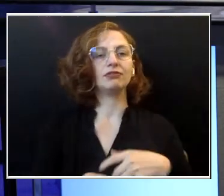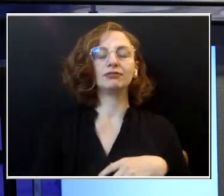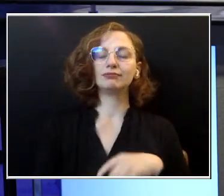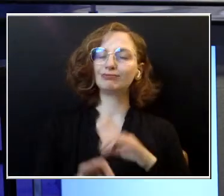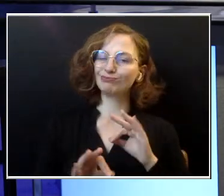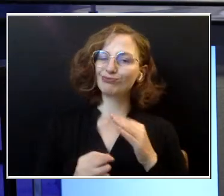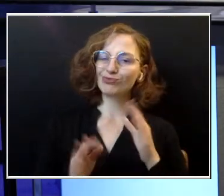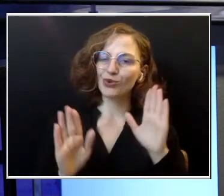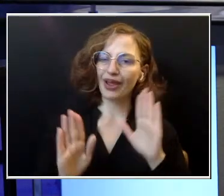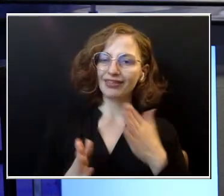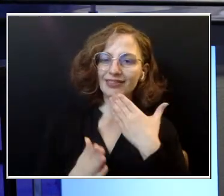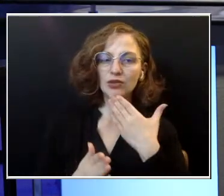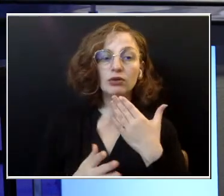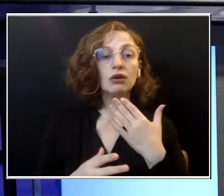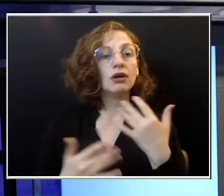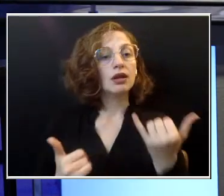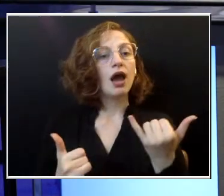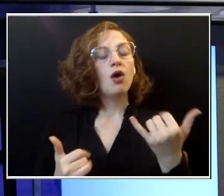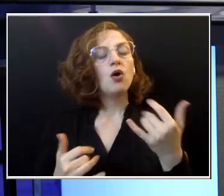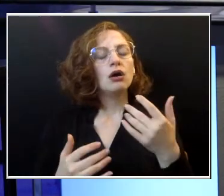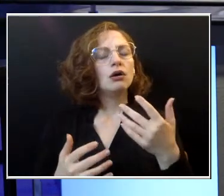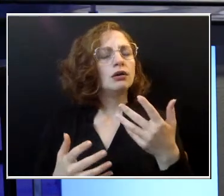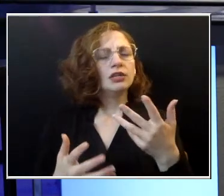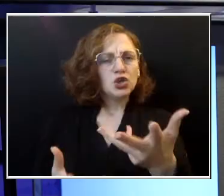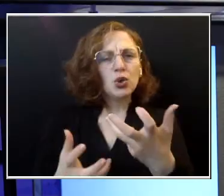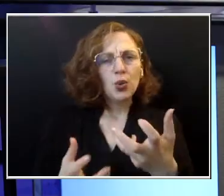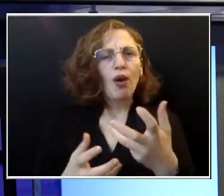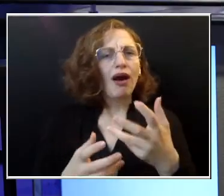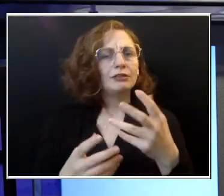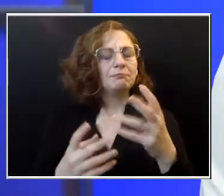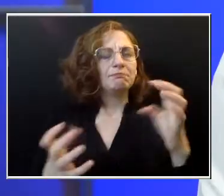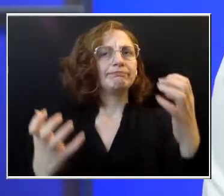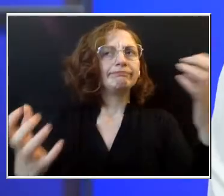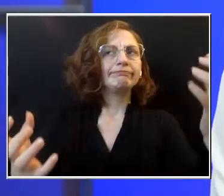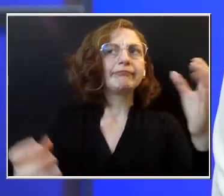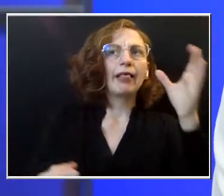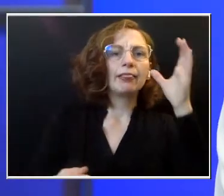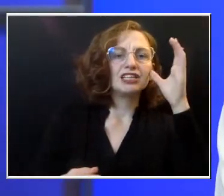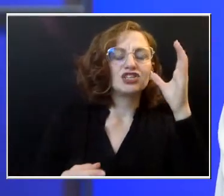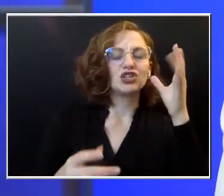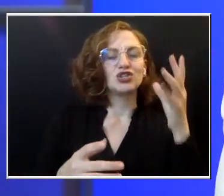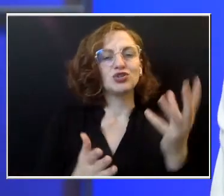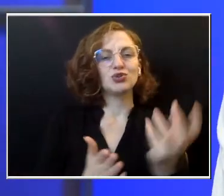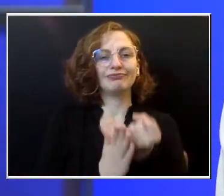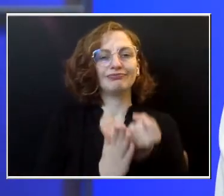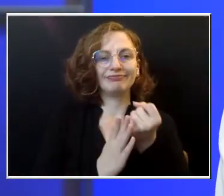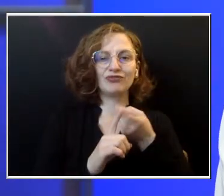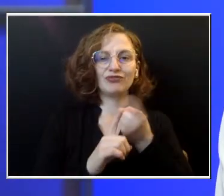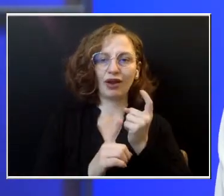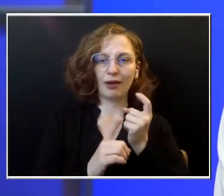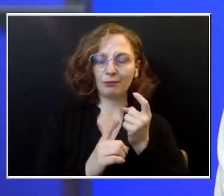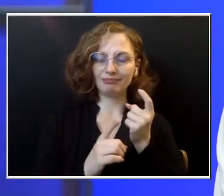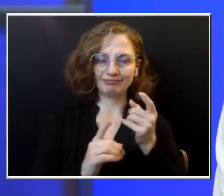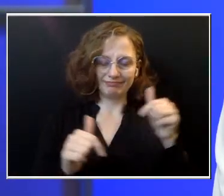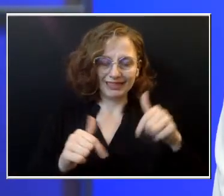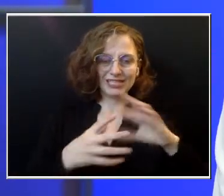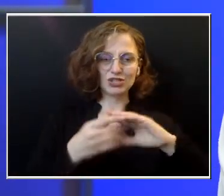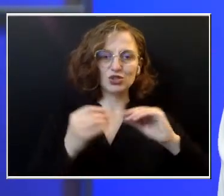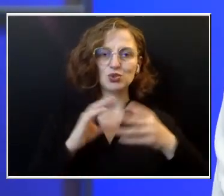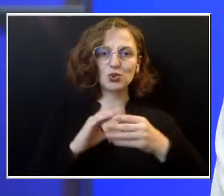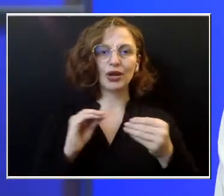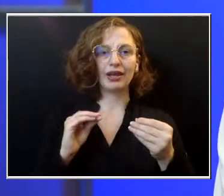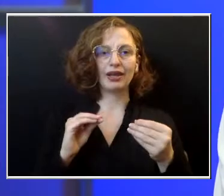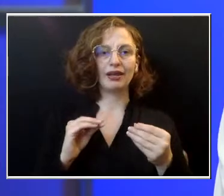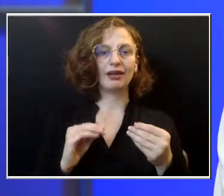listening to really take away from Camden's story? Jess, I'm so glad you did the segment today, and thankful for Camden's parents